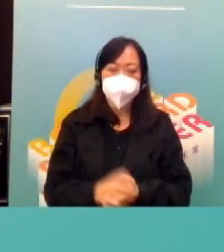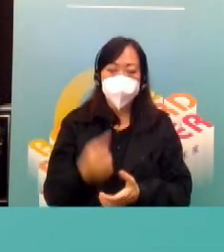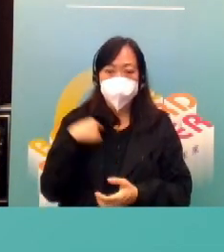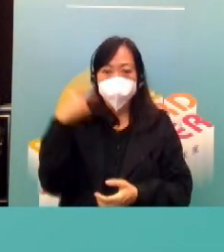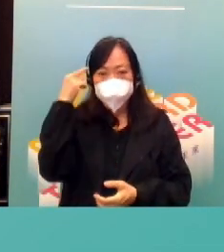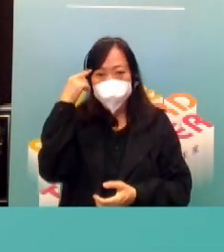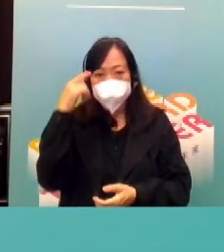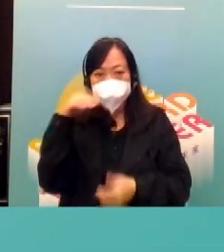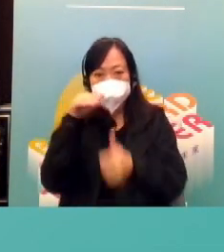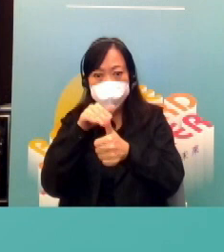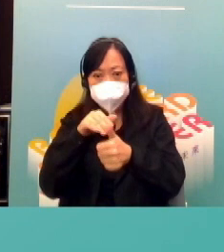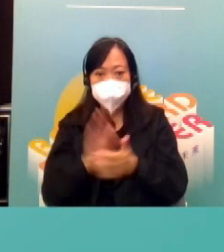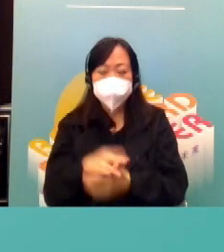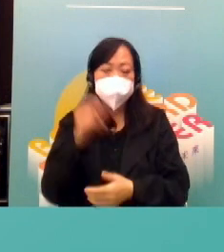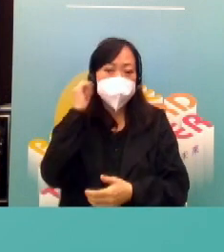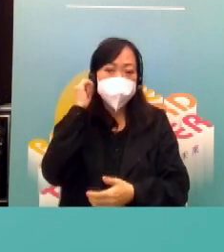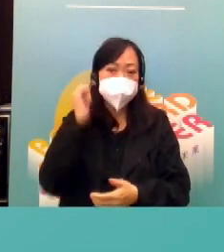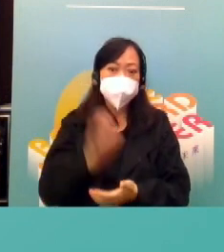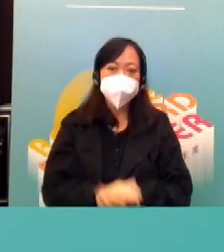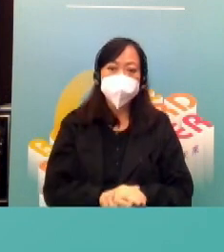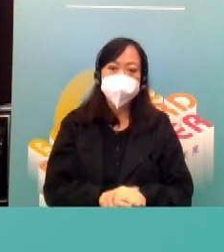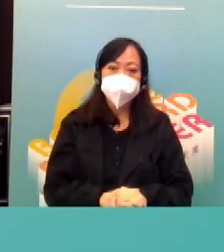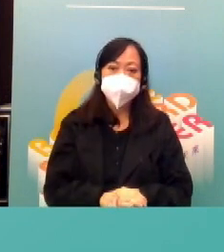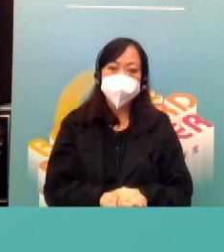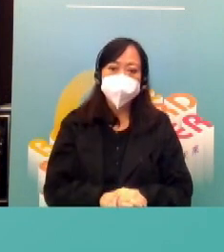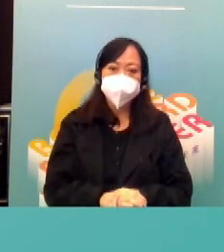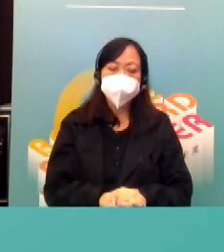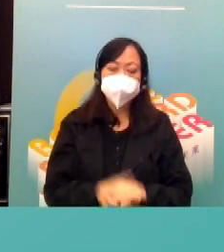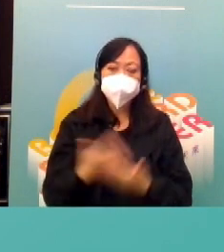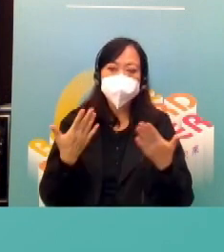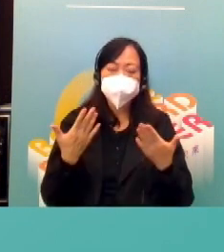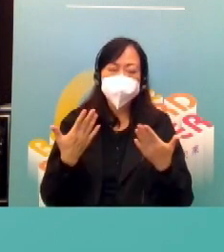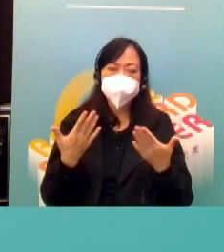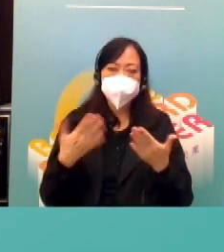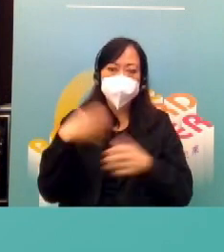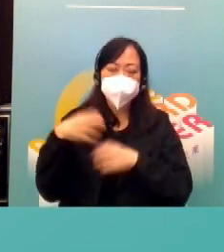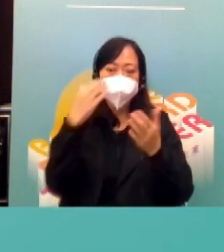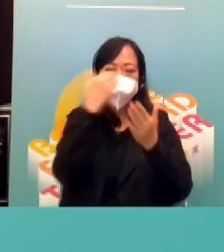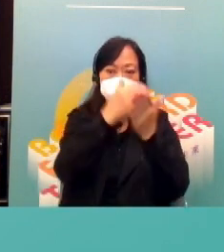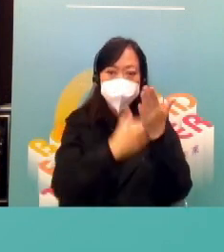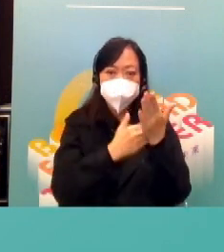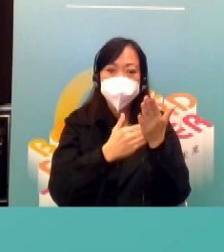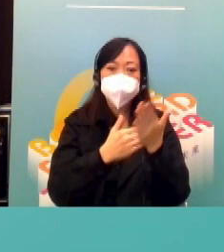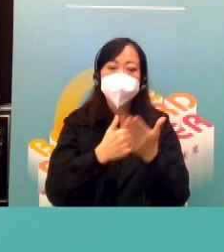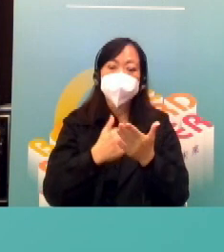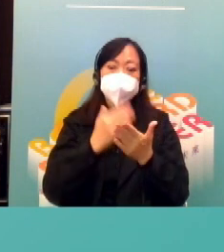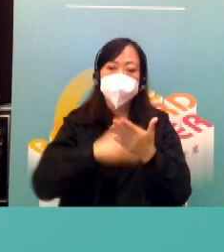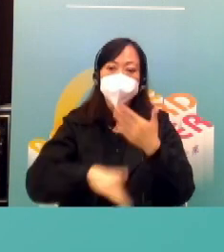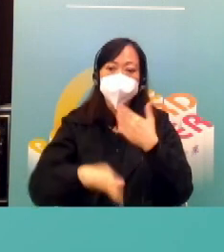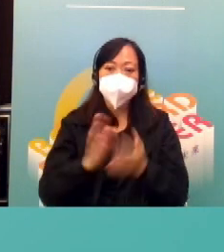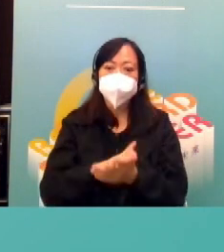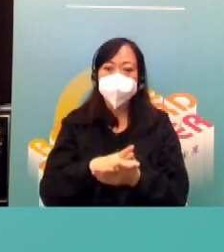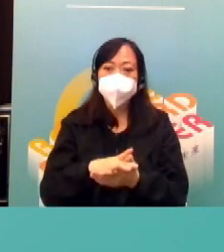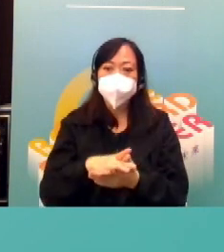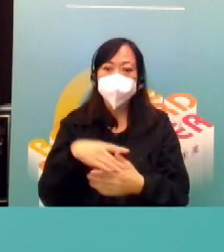women and gender. I mean, the title of this session is Unlocking Resources for Sustainability. Now, it's fair to say we all